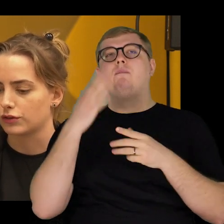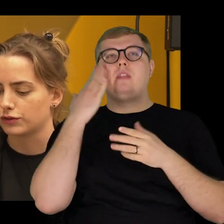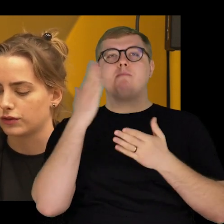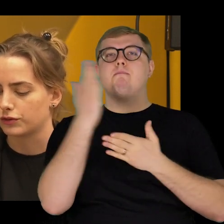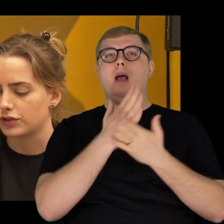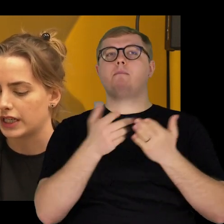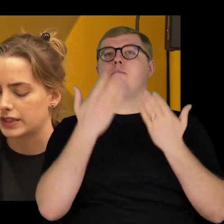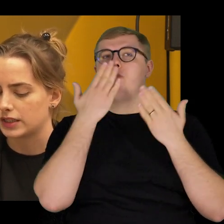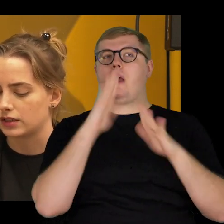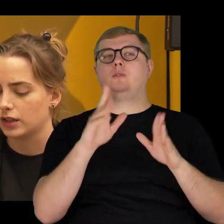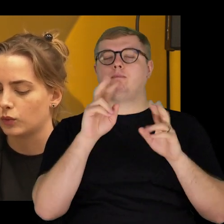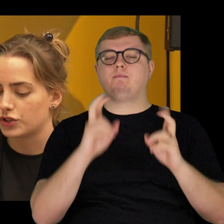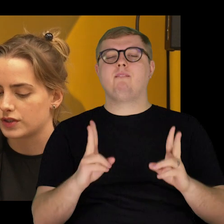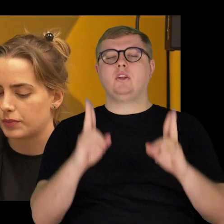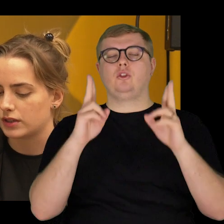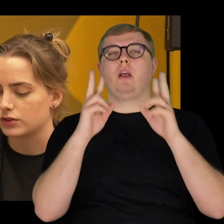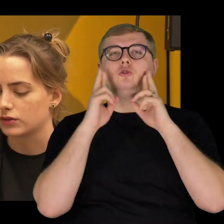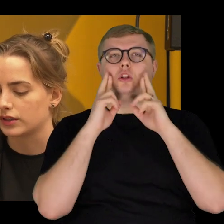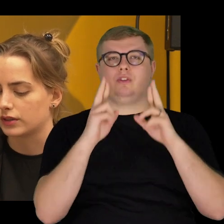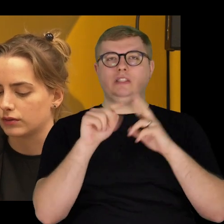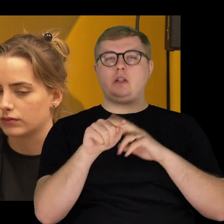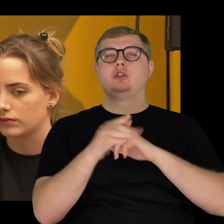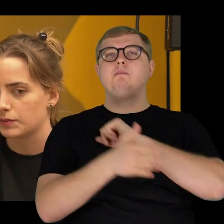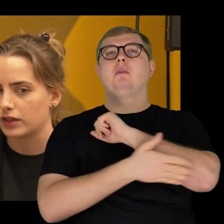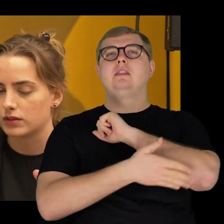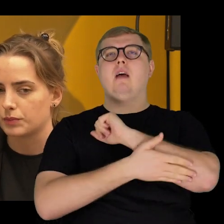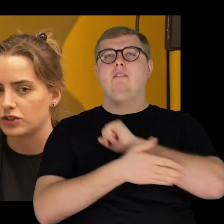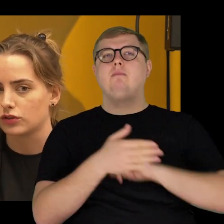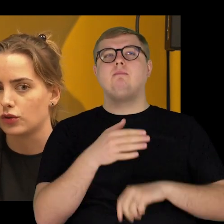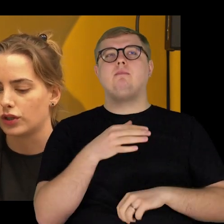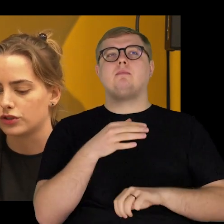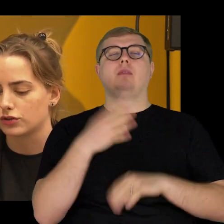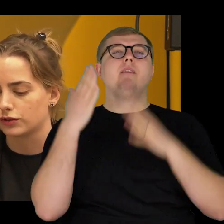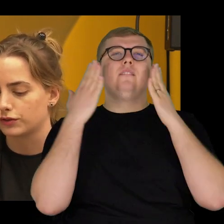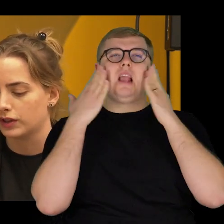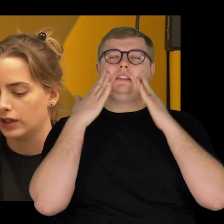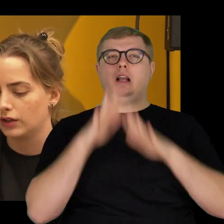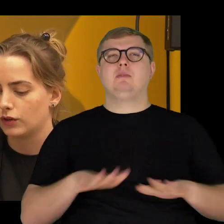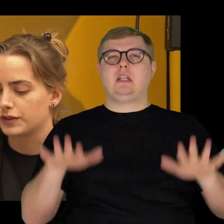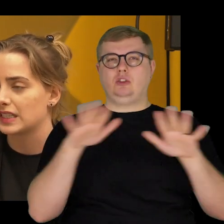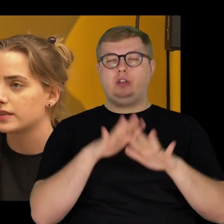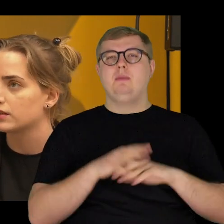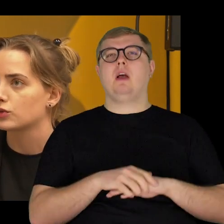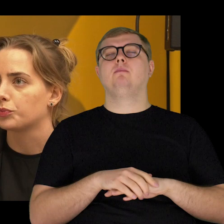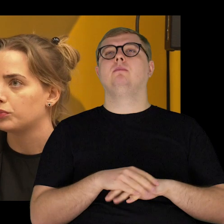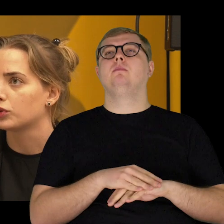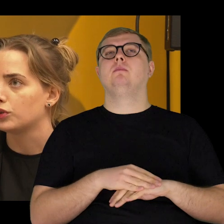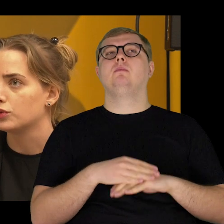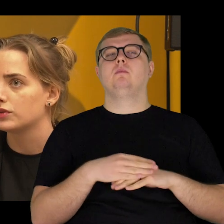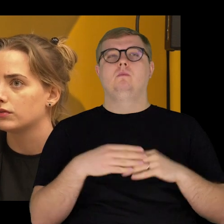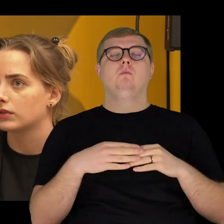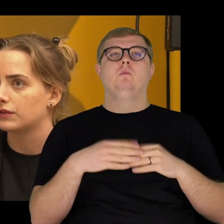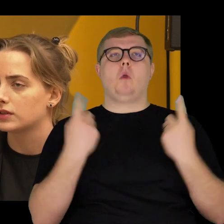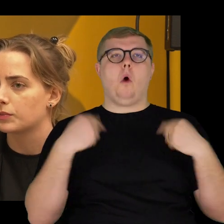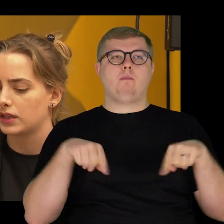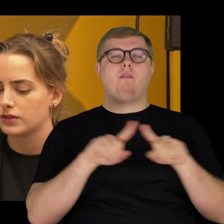section of reality which is based on the spatial knowledge of citizens or people who